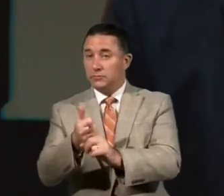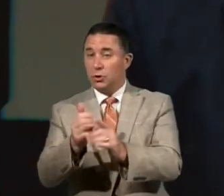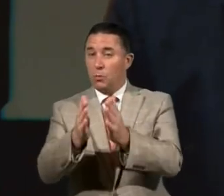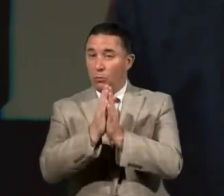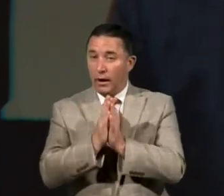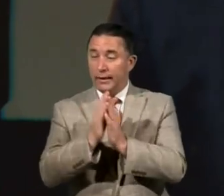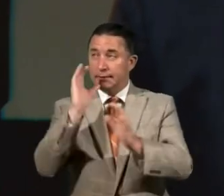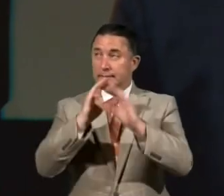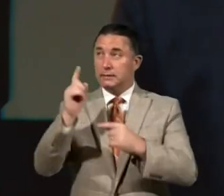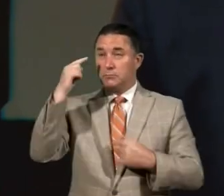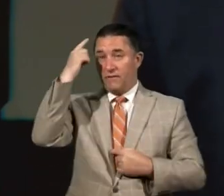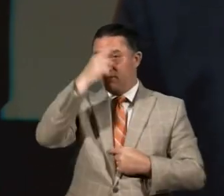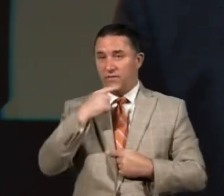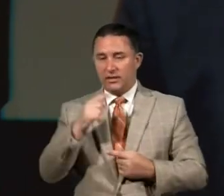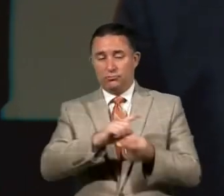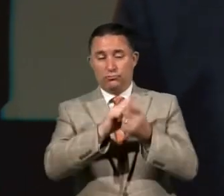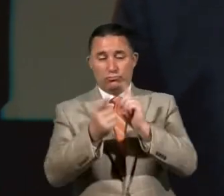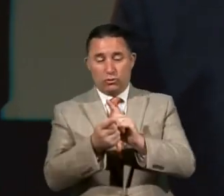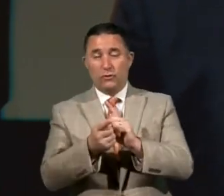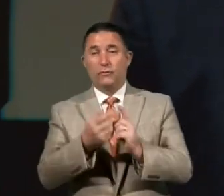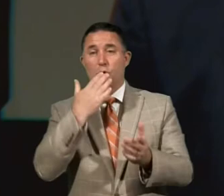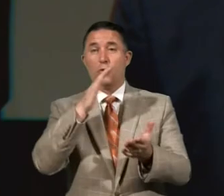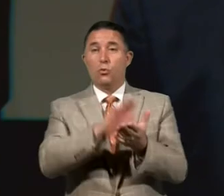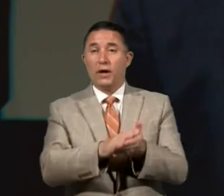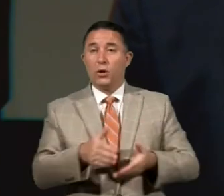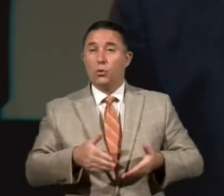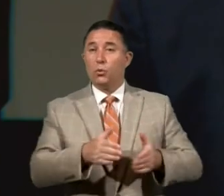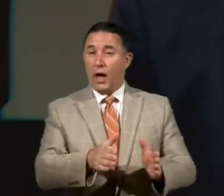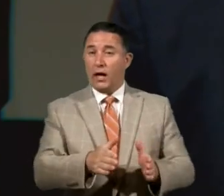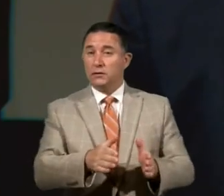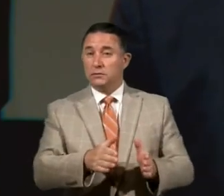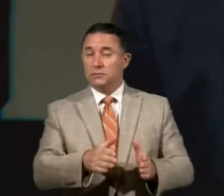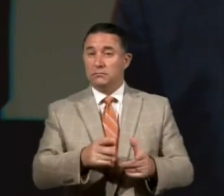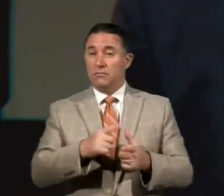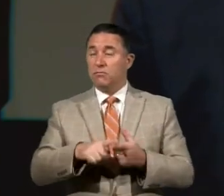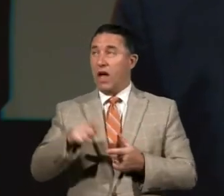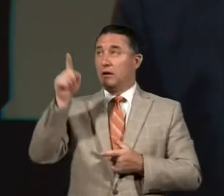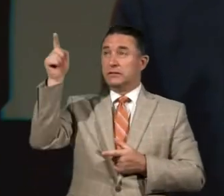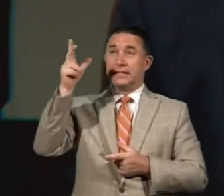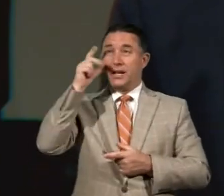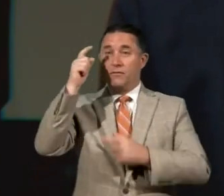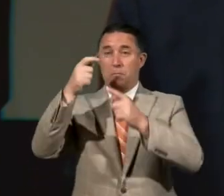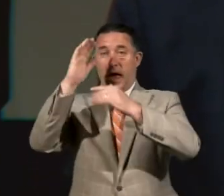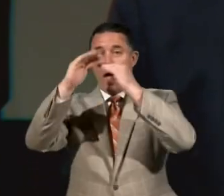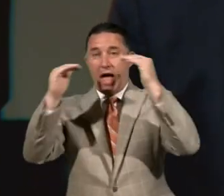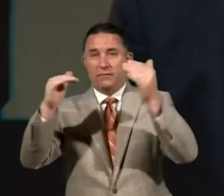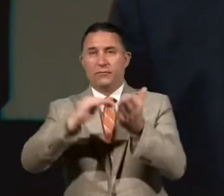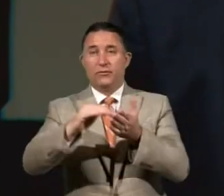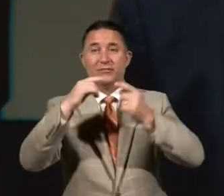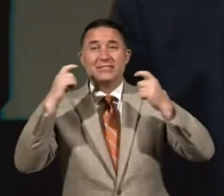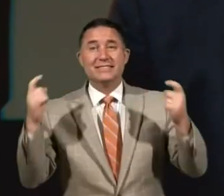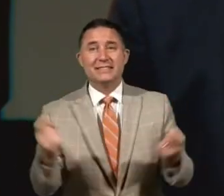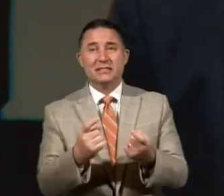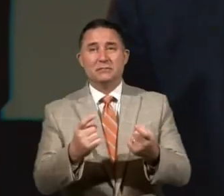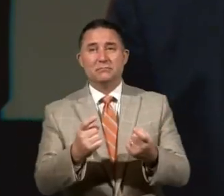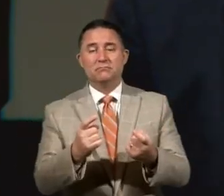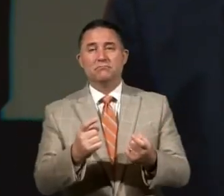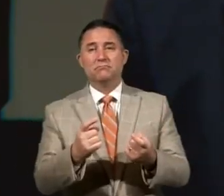and pray and seek my face and turn from their wicked ways, then will I hear from heaven and will forgive their